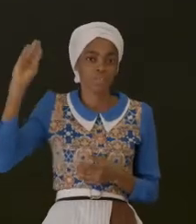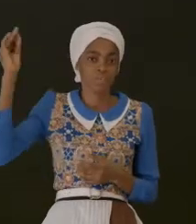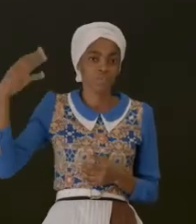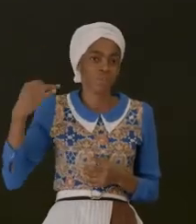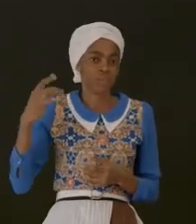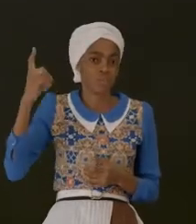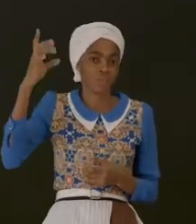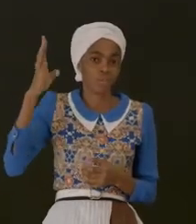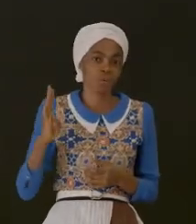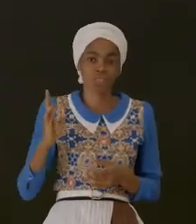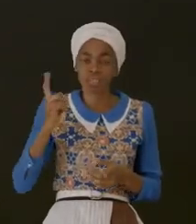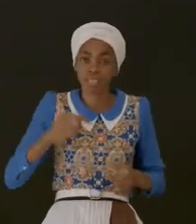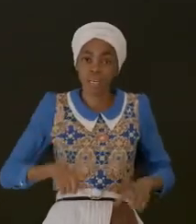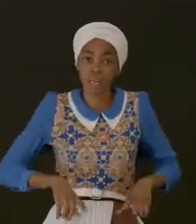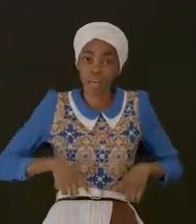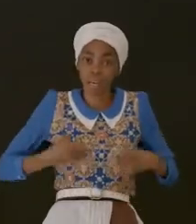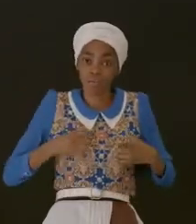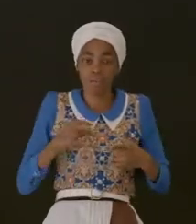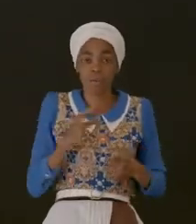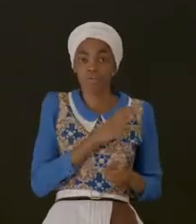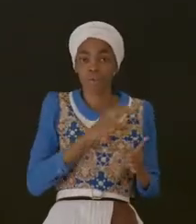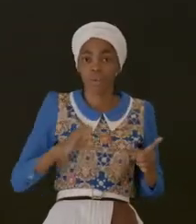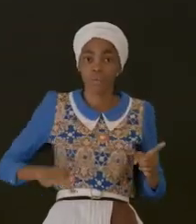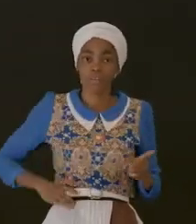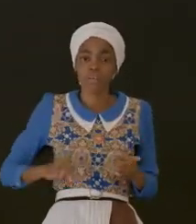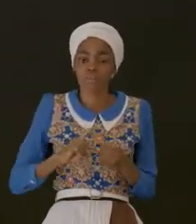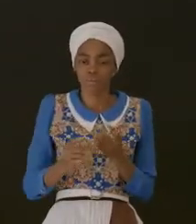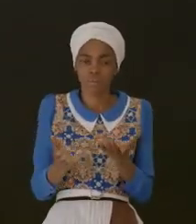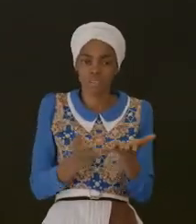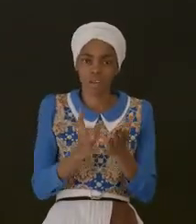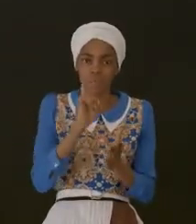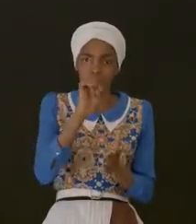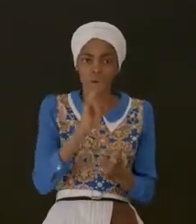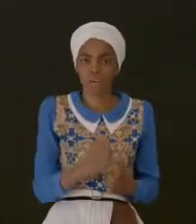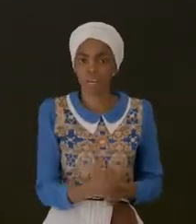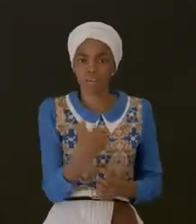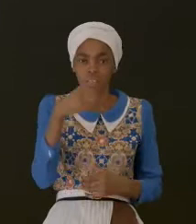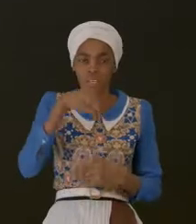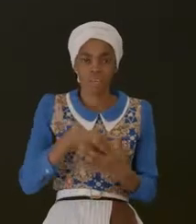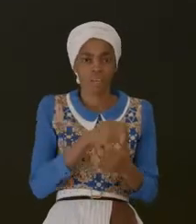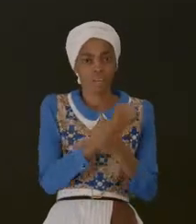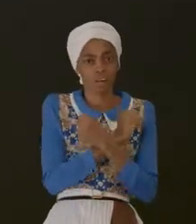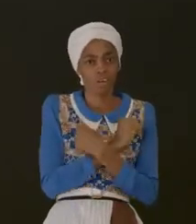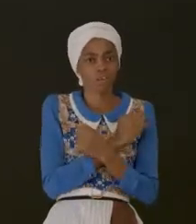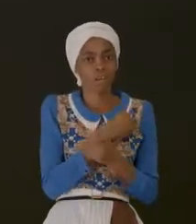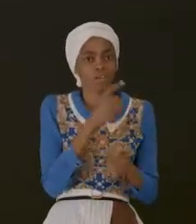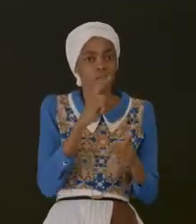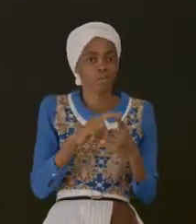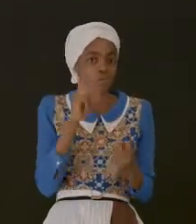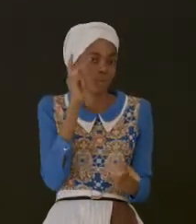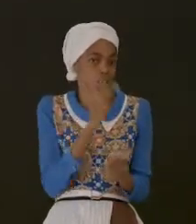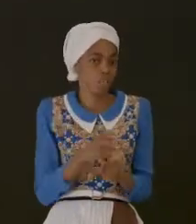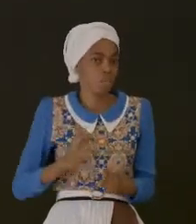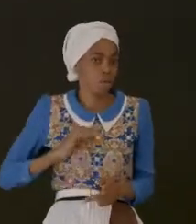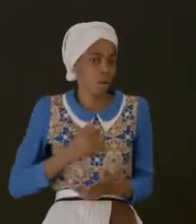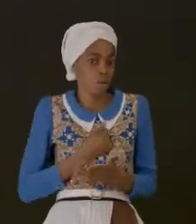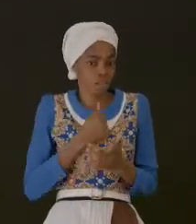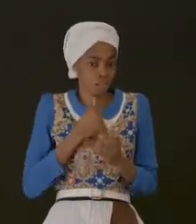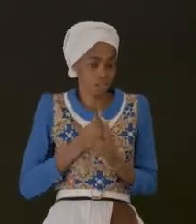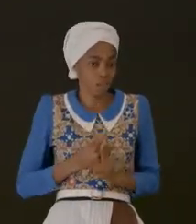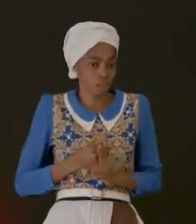Life of Christ to serve one another in love and to keep ourselves